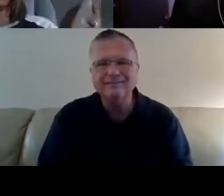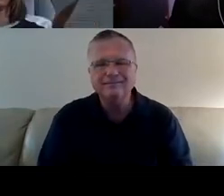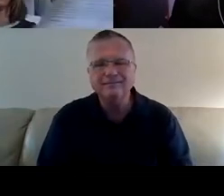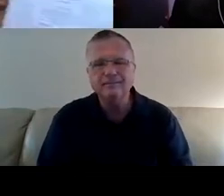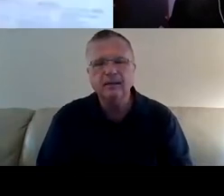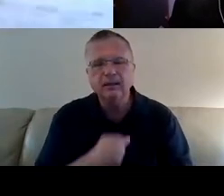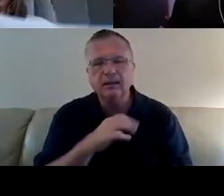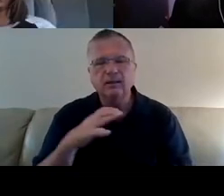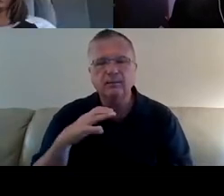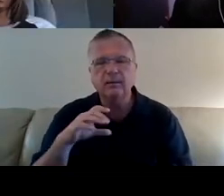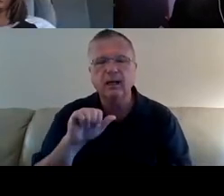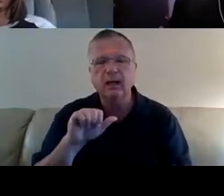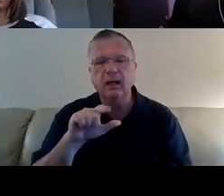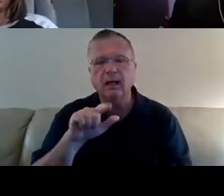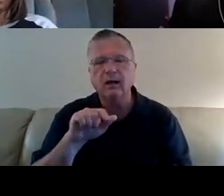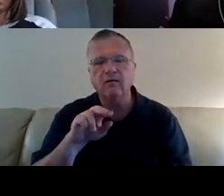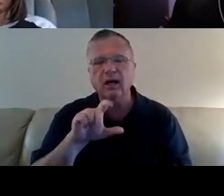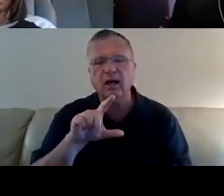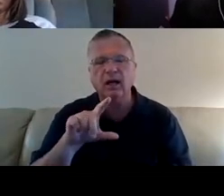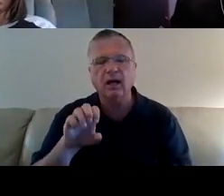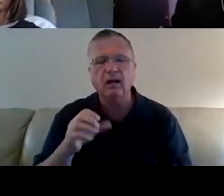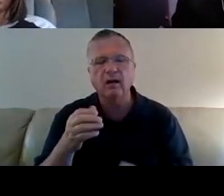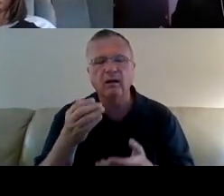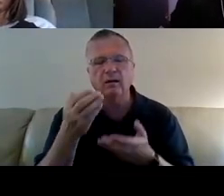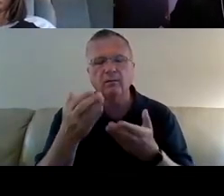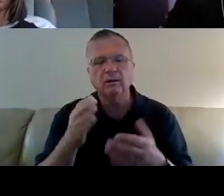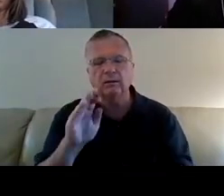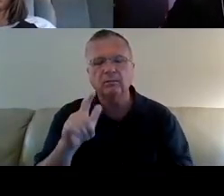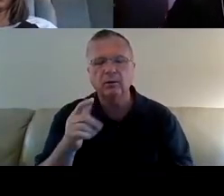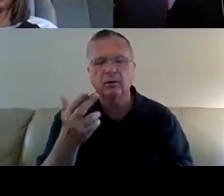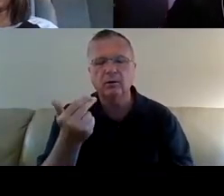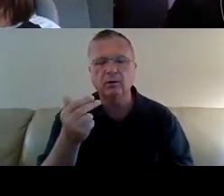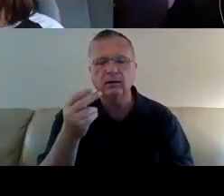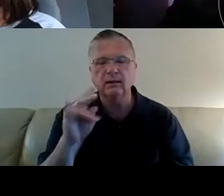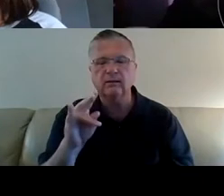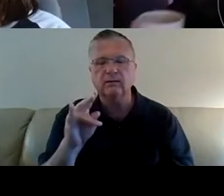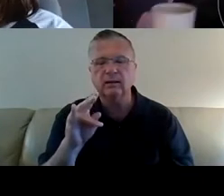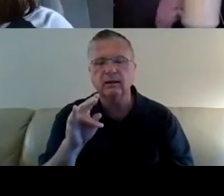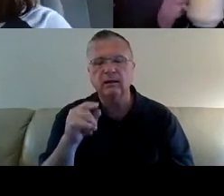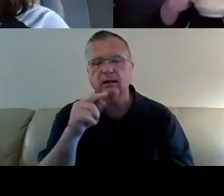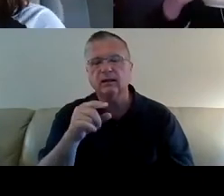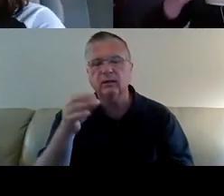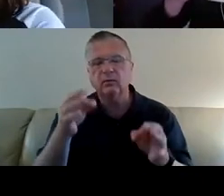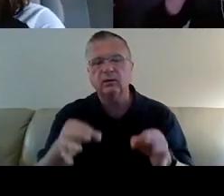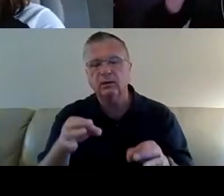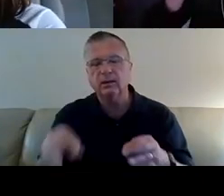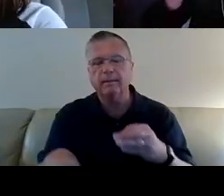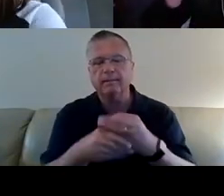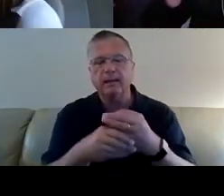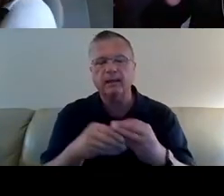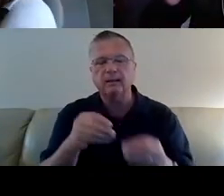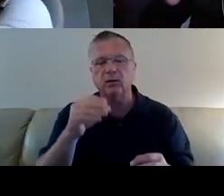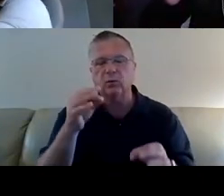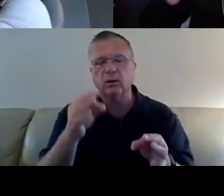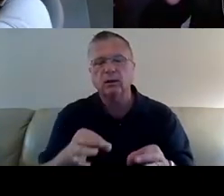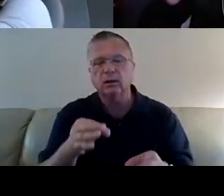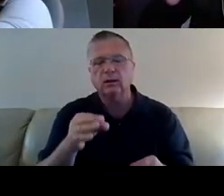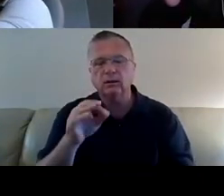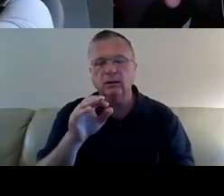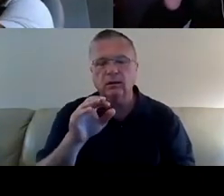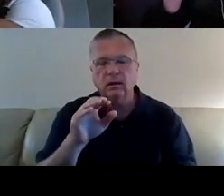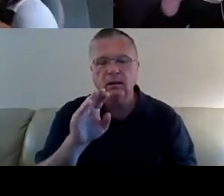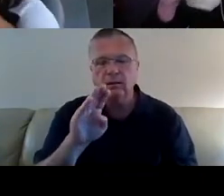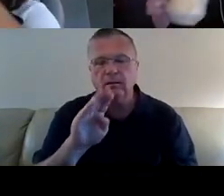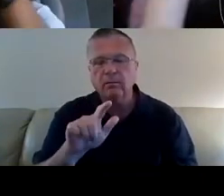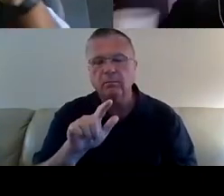Councilman Lavelle presents Bill number 1317, resolution amending resolution number 565, effective November 3rd,